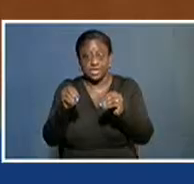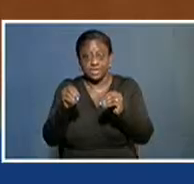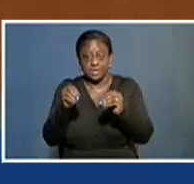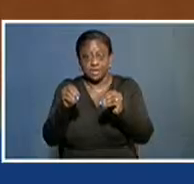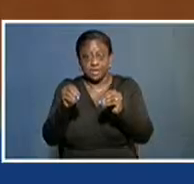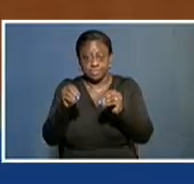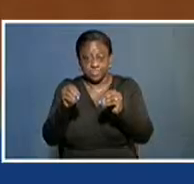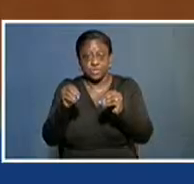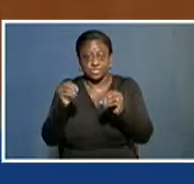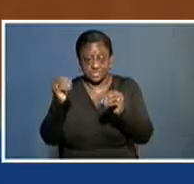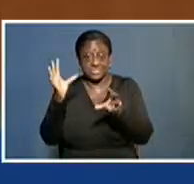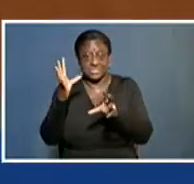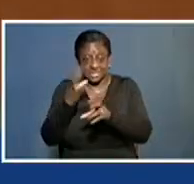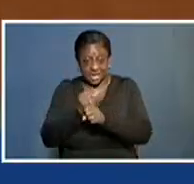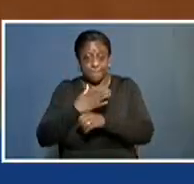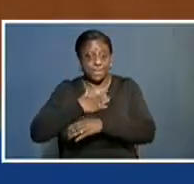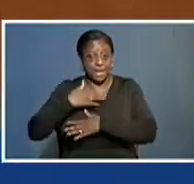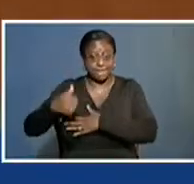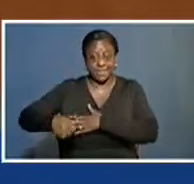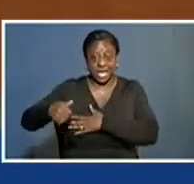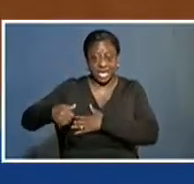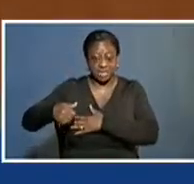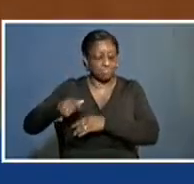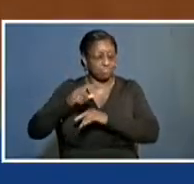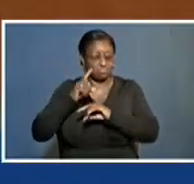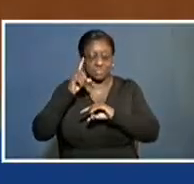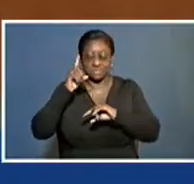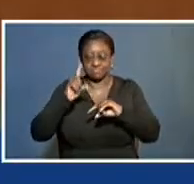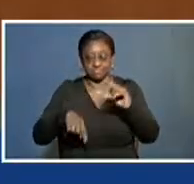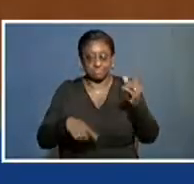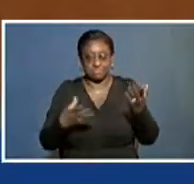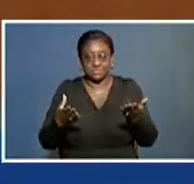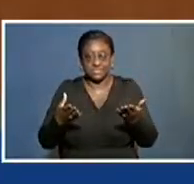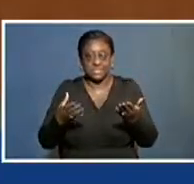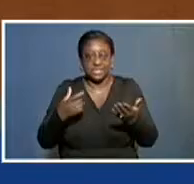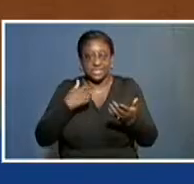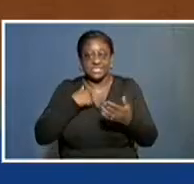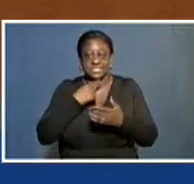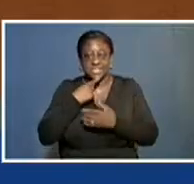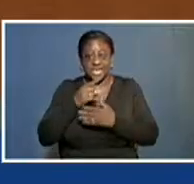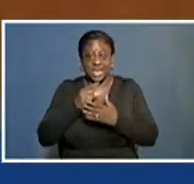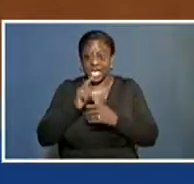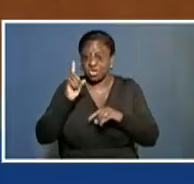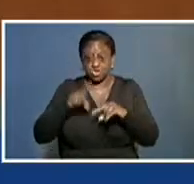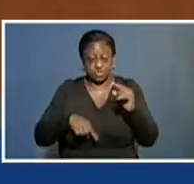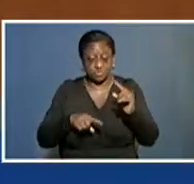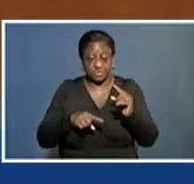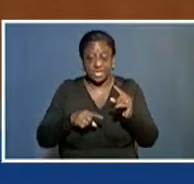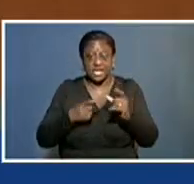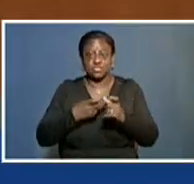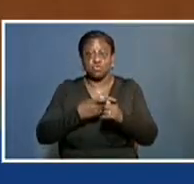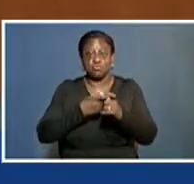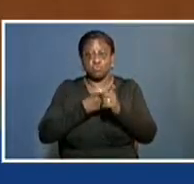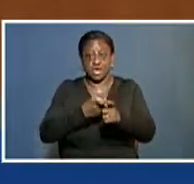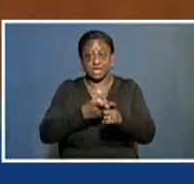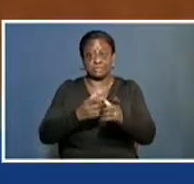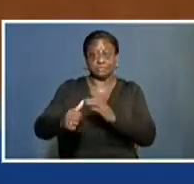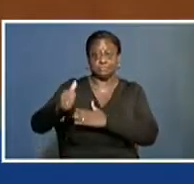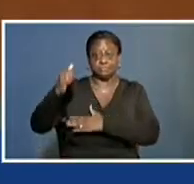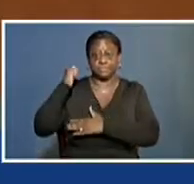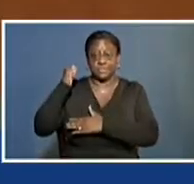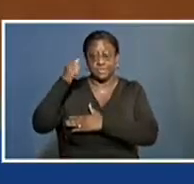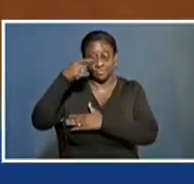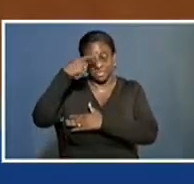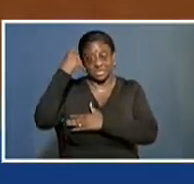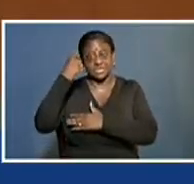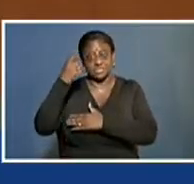to retrieve my bag. But unfortunately, I had to run the other way, try to get out of the way before I was caught